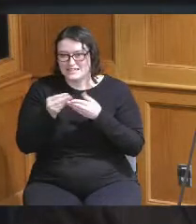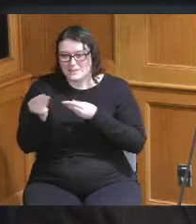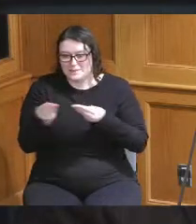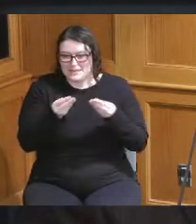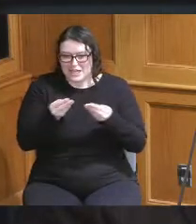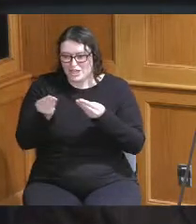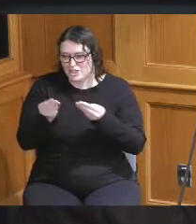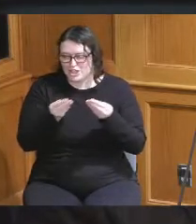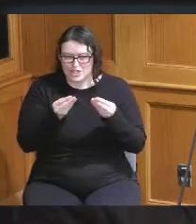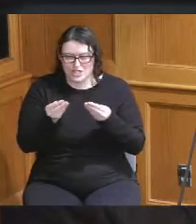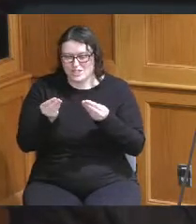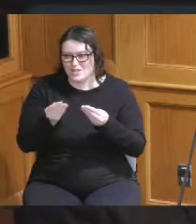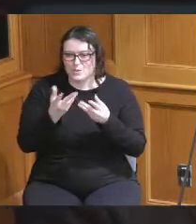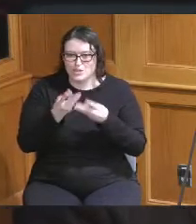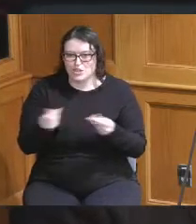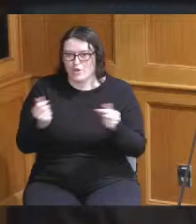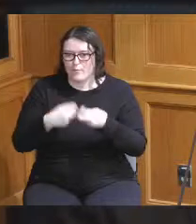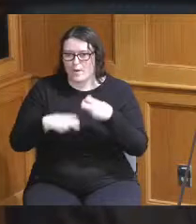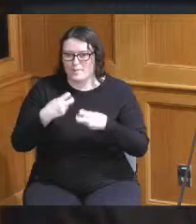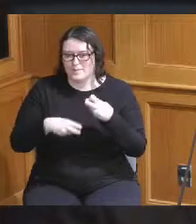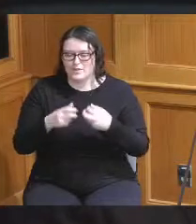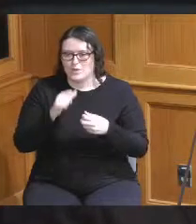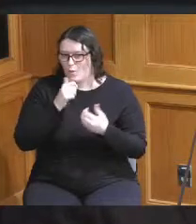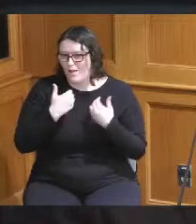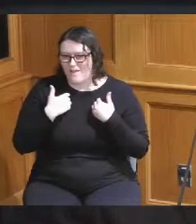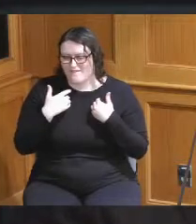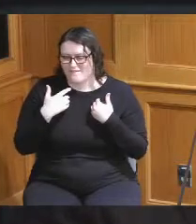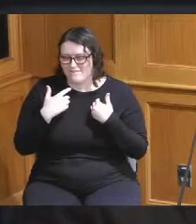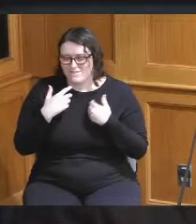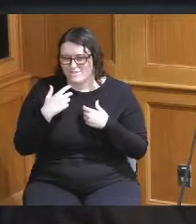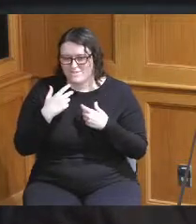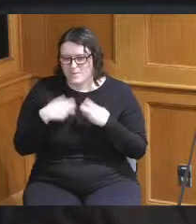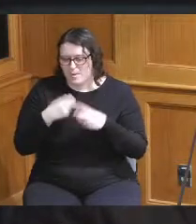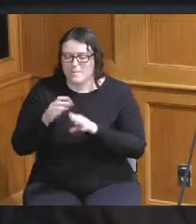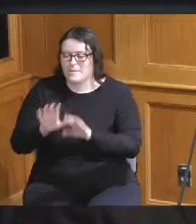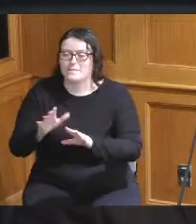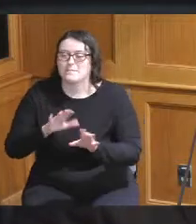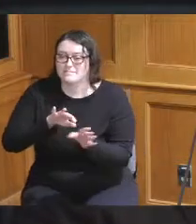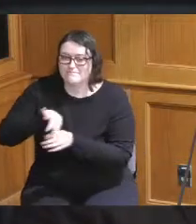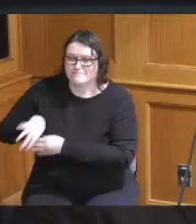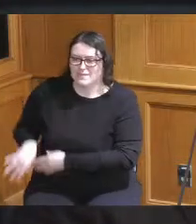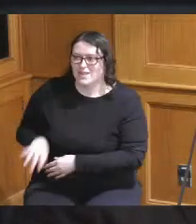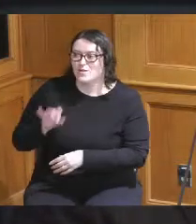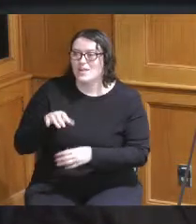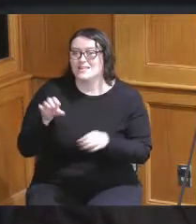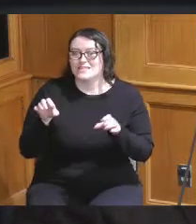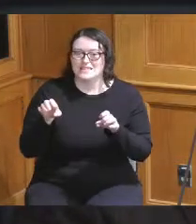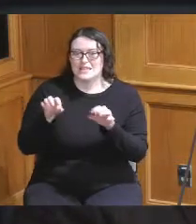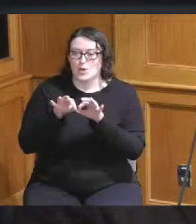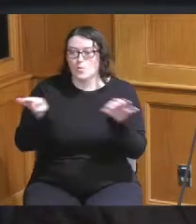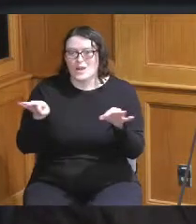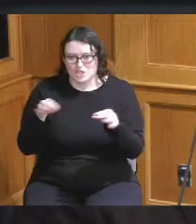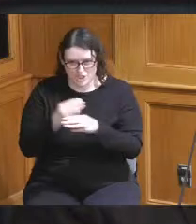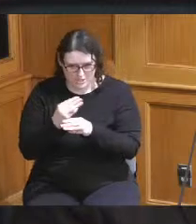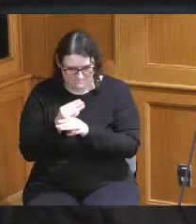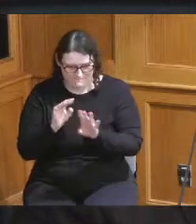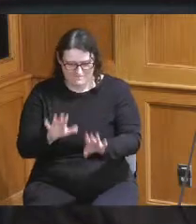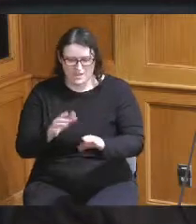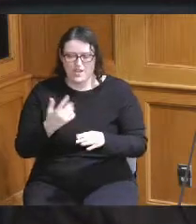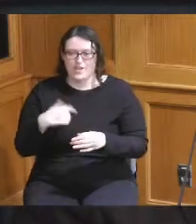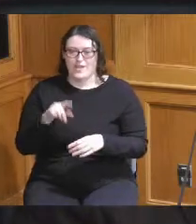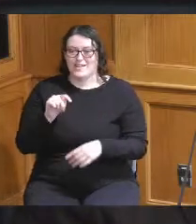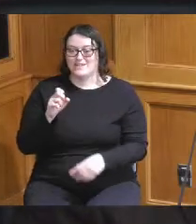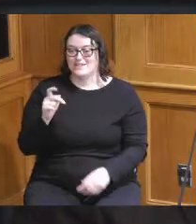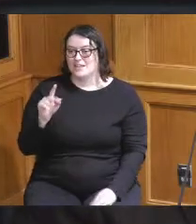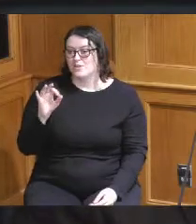we don't have these situations to begin with. That aside, so that's the equation that we're looking at. And so this task force was a very